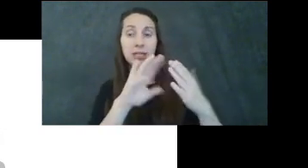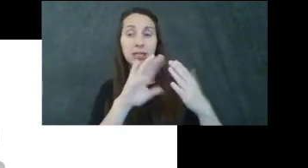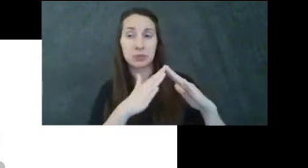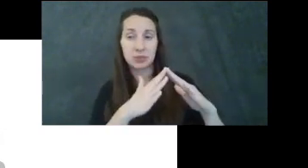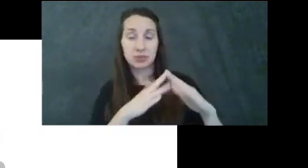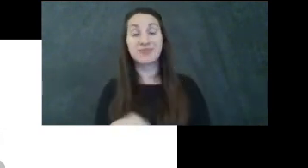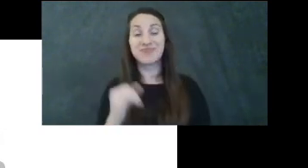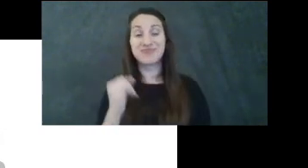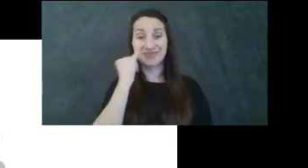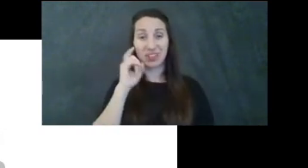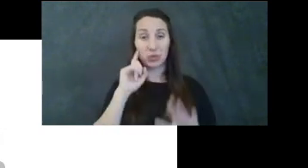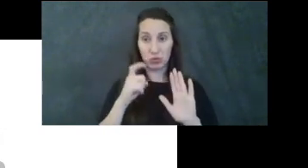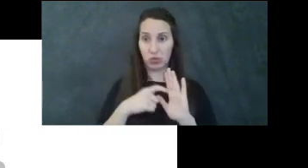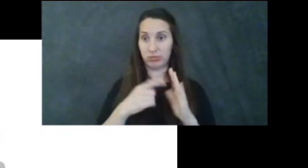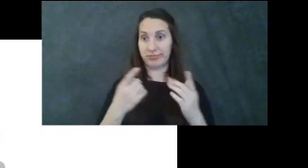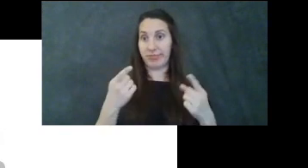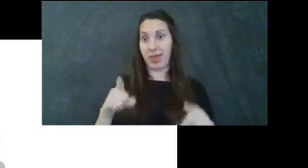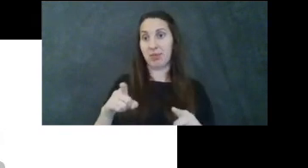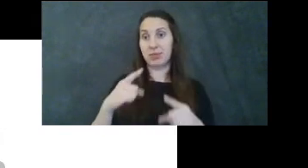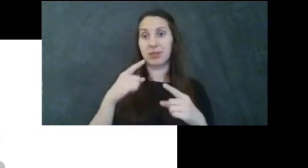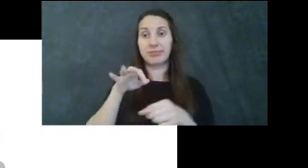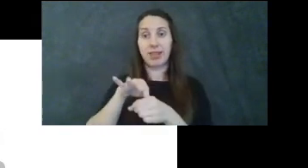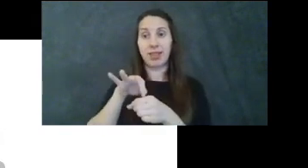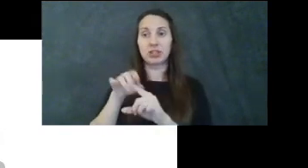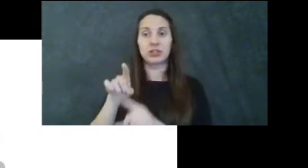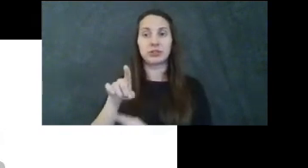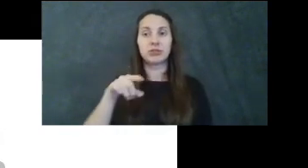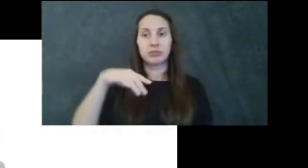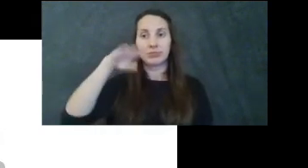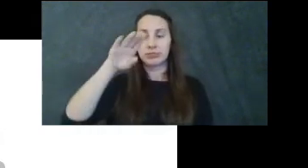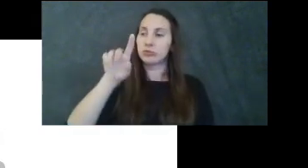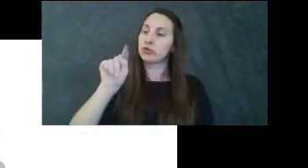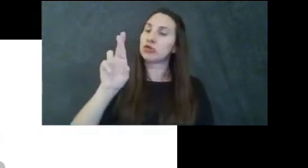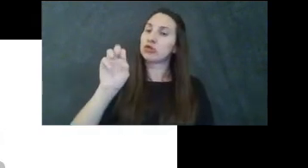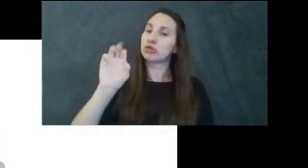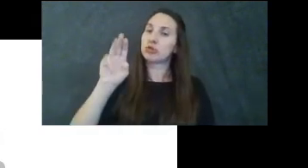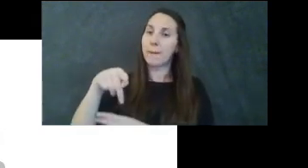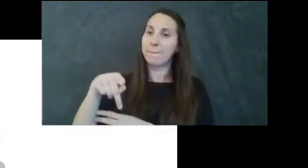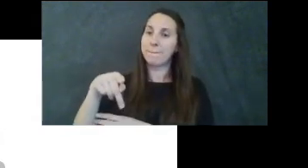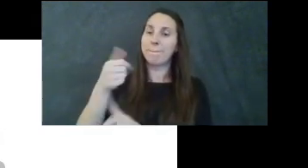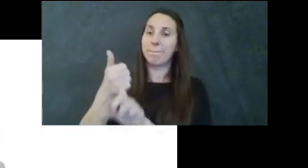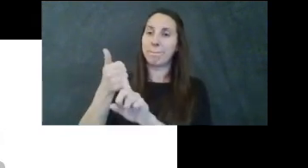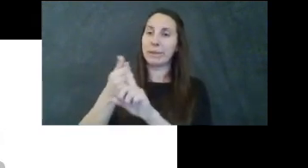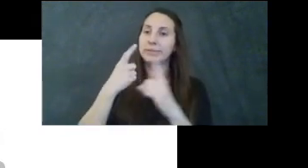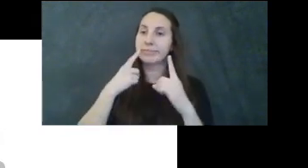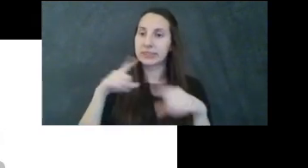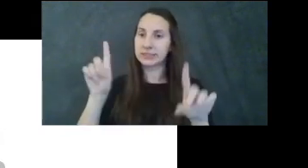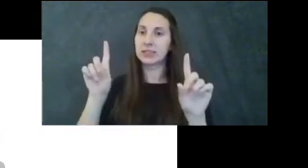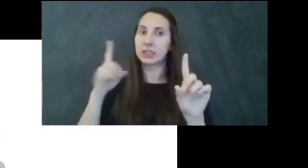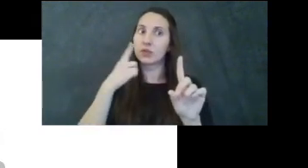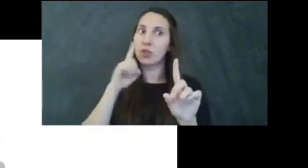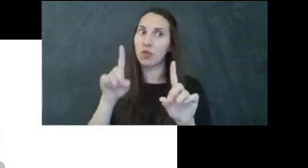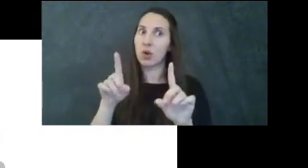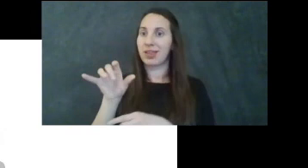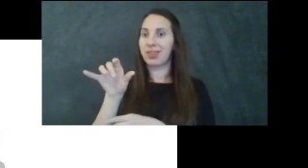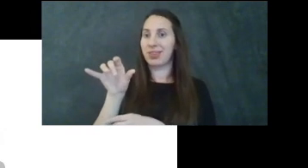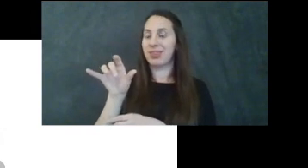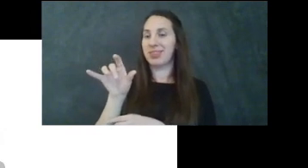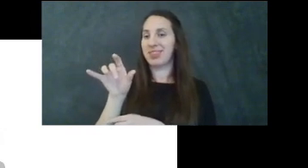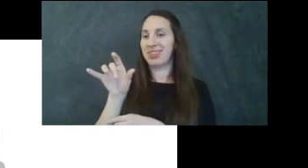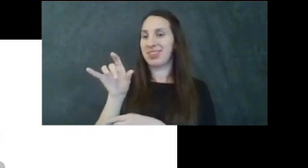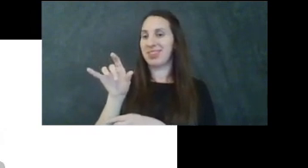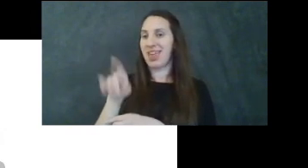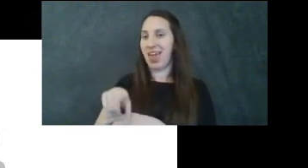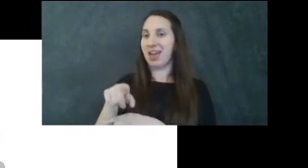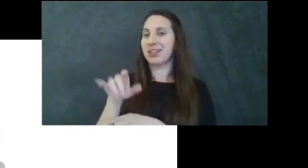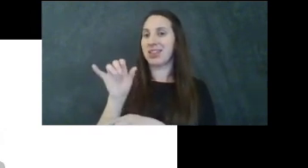election, Donald Trump was successful in constraining some of some of the trends